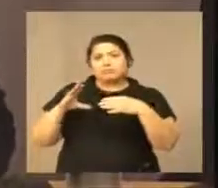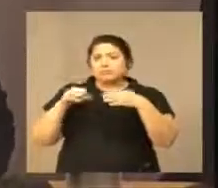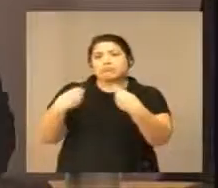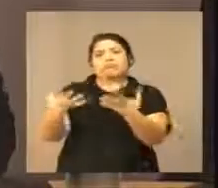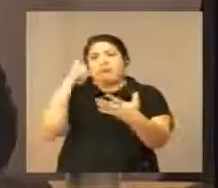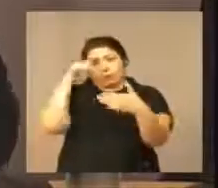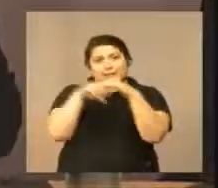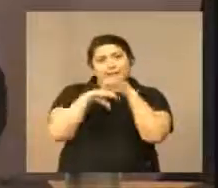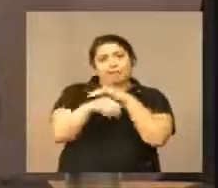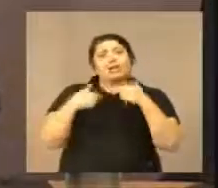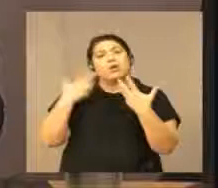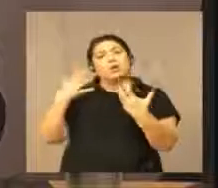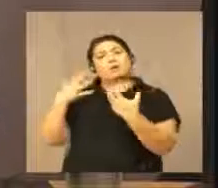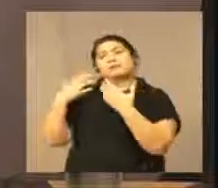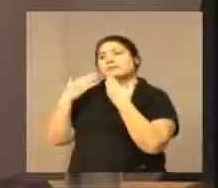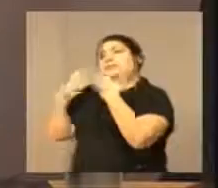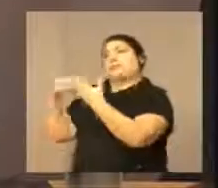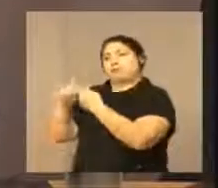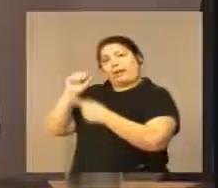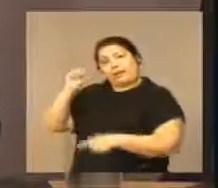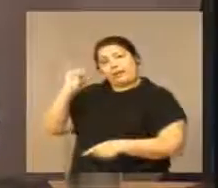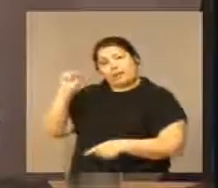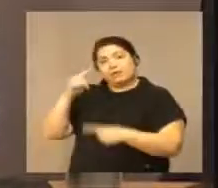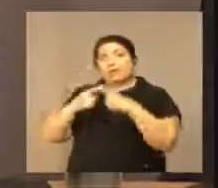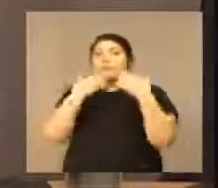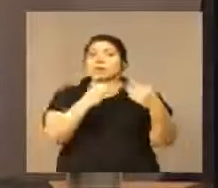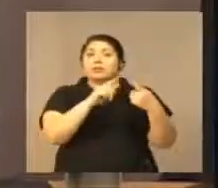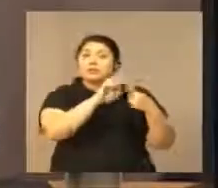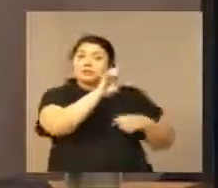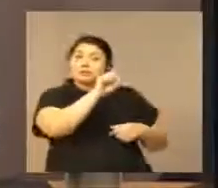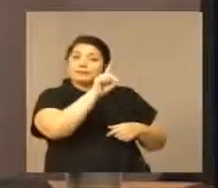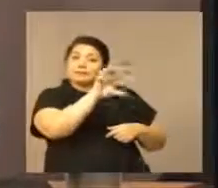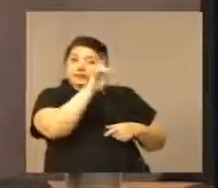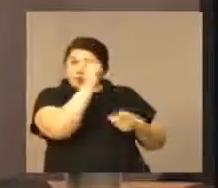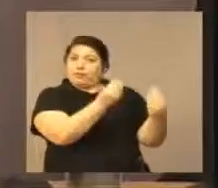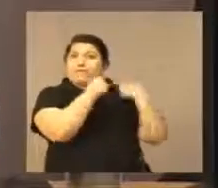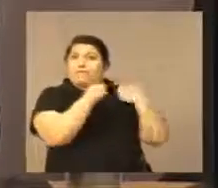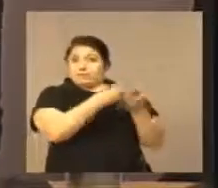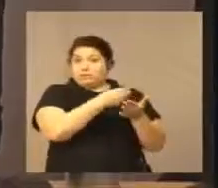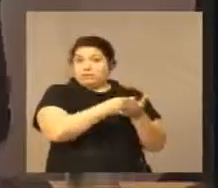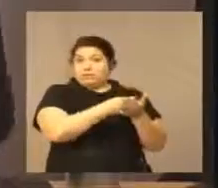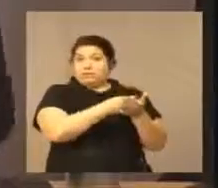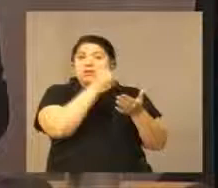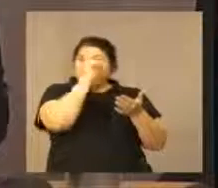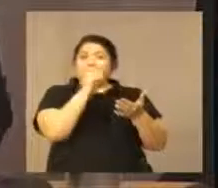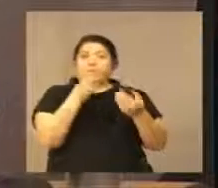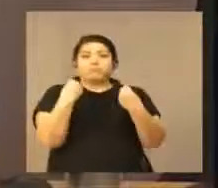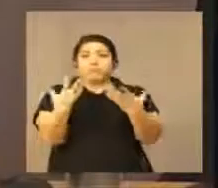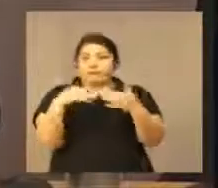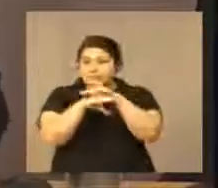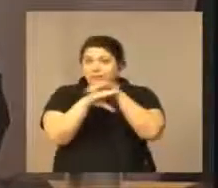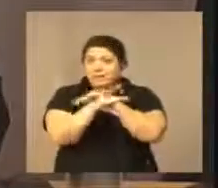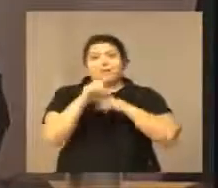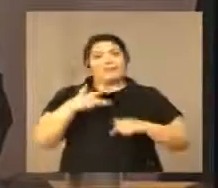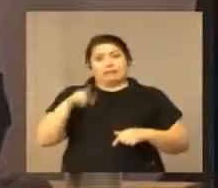that, because also to ESDC for the funding, because I think this is historic, and